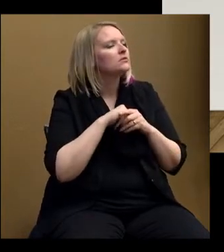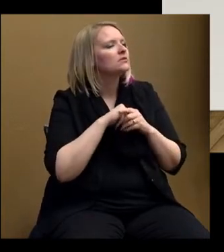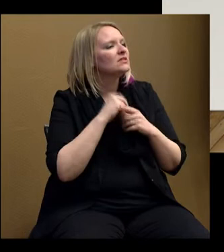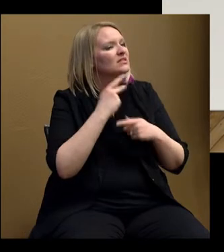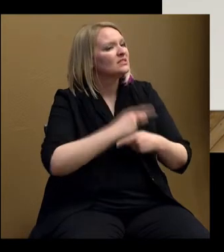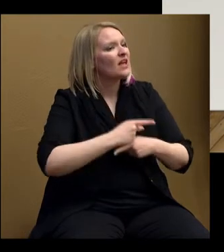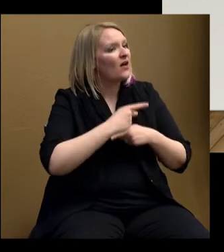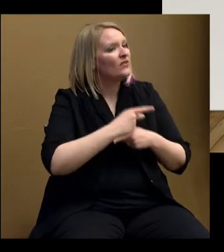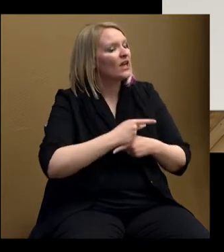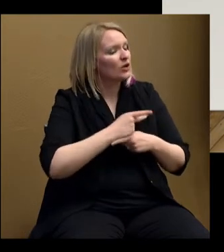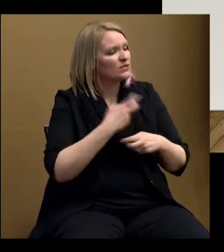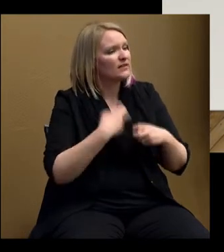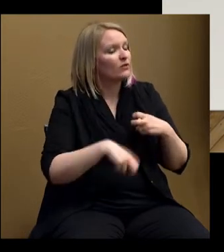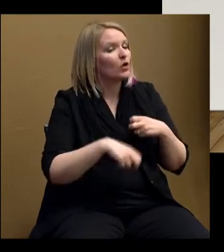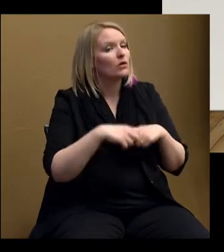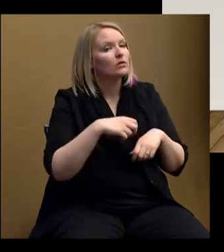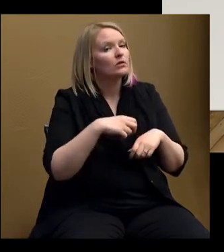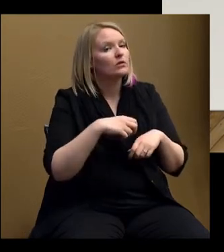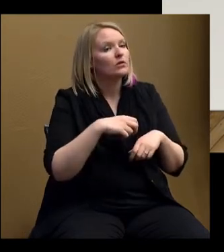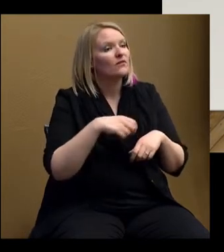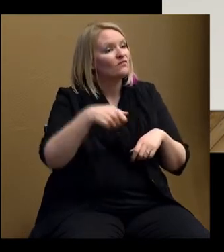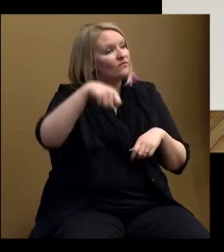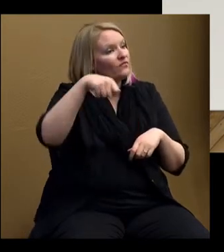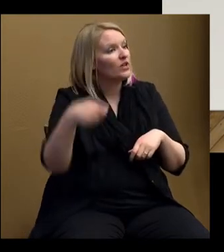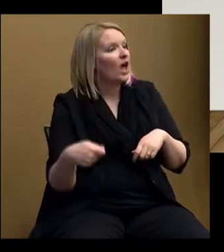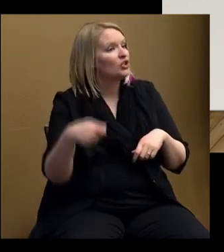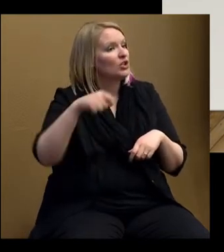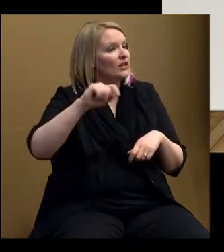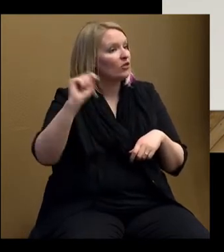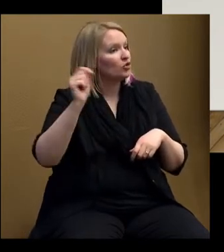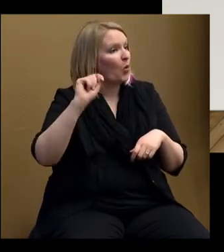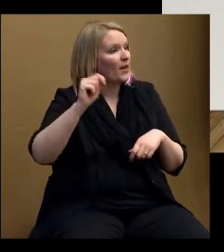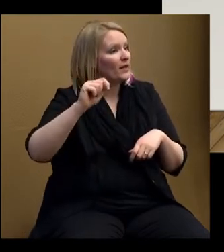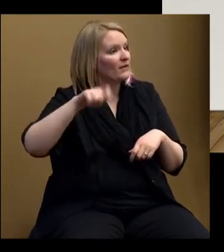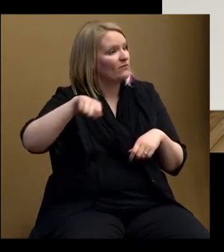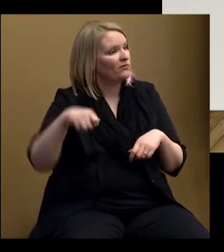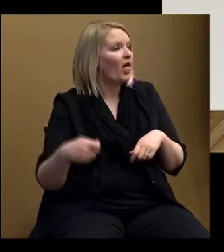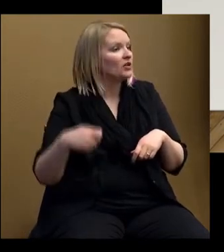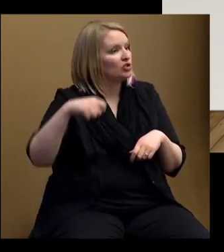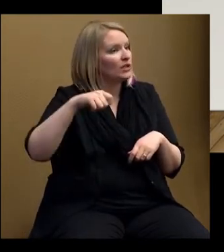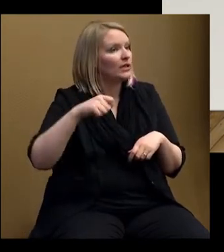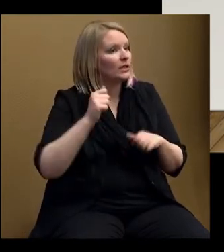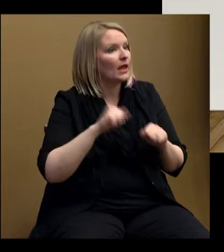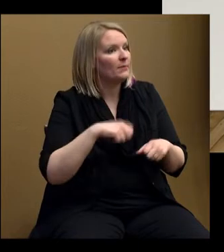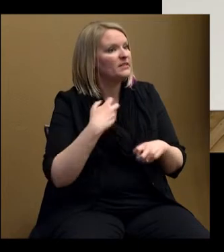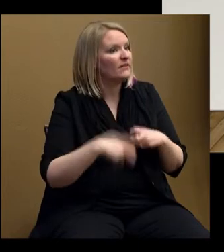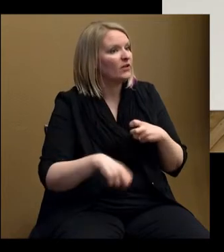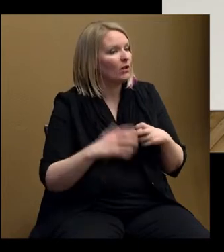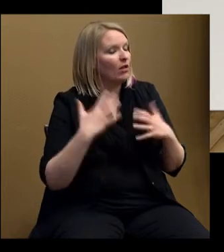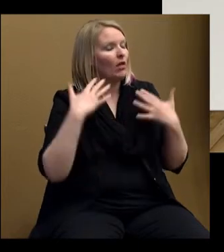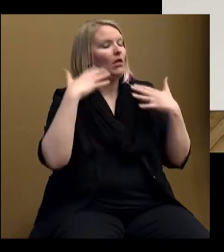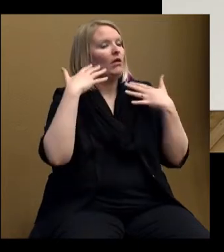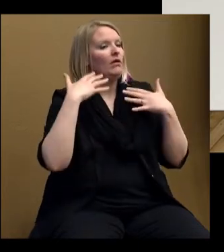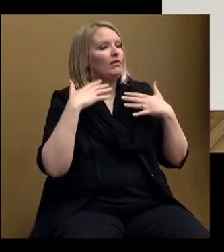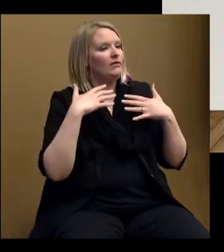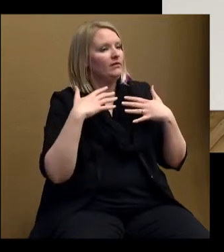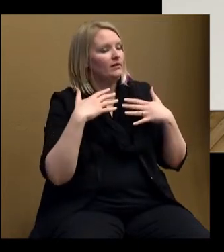self-care tasks difficult. Even flushing the toilet for a child like this can be difficult because of the